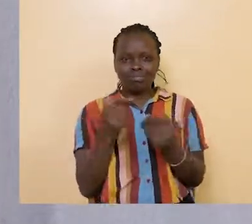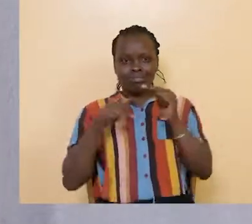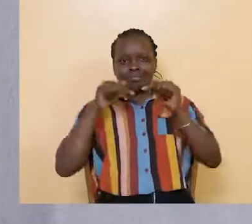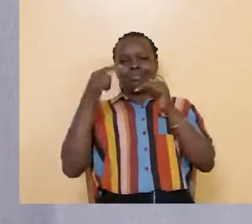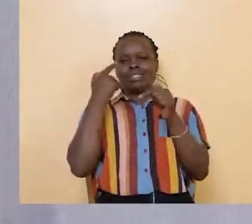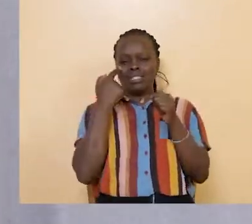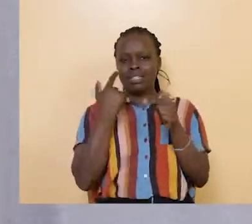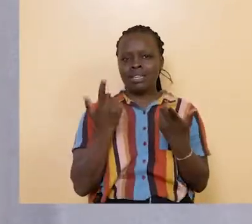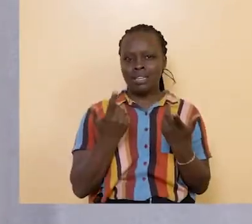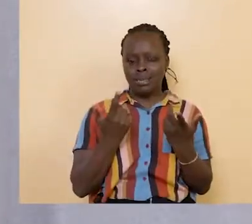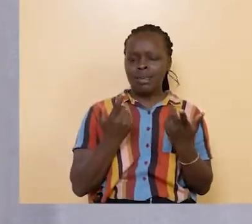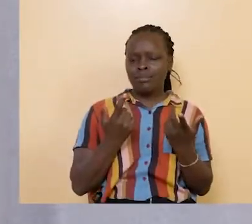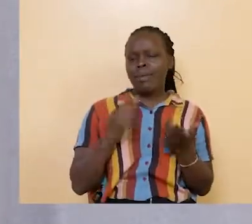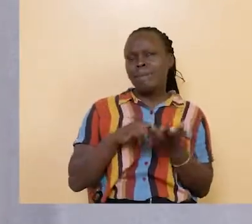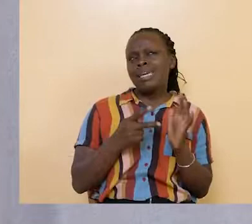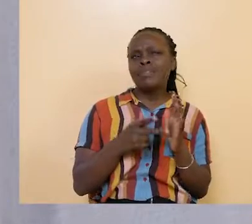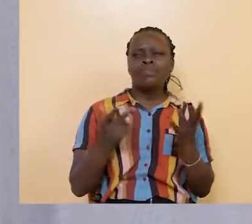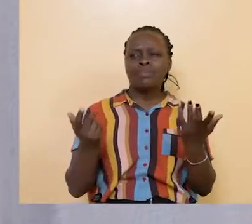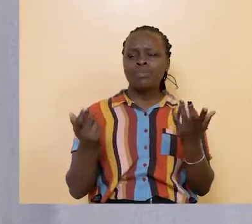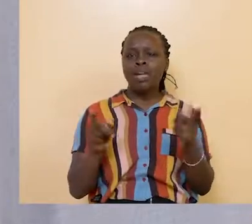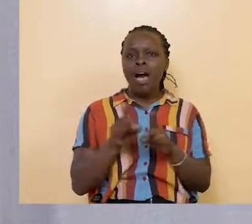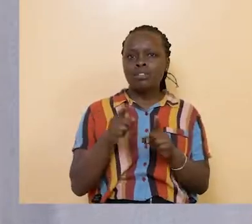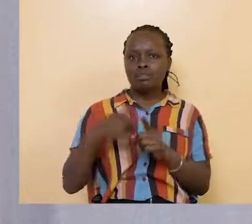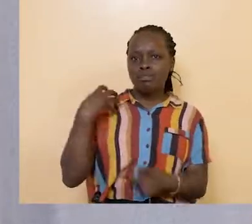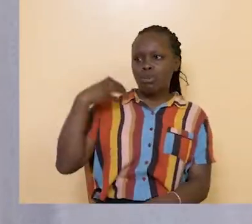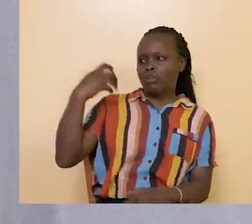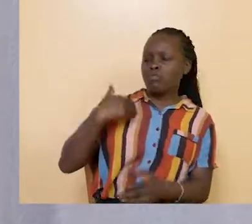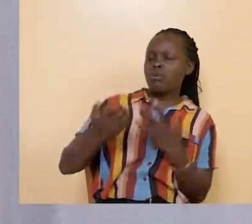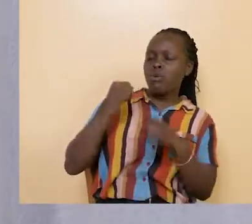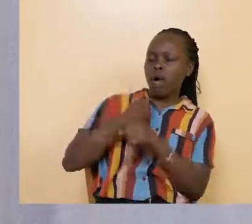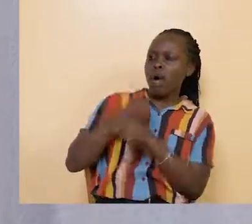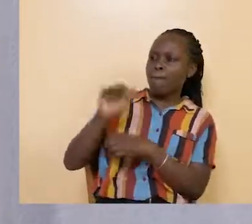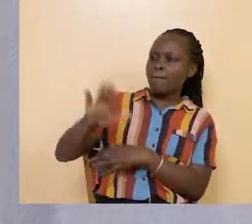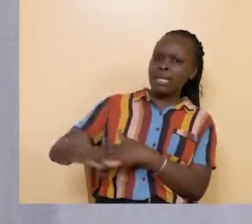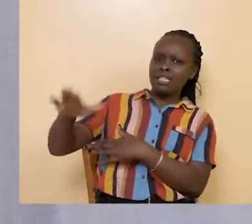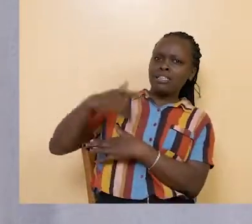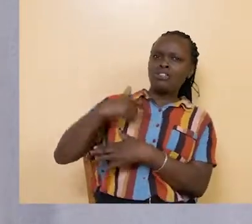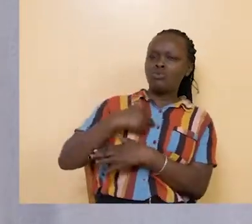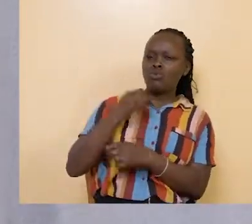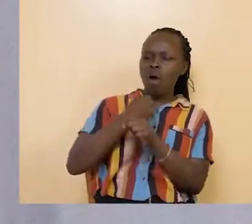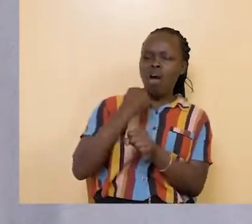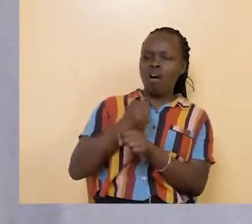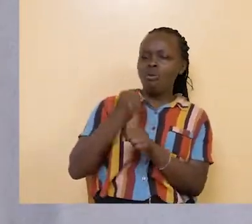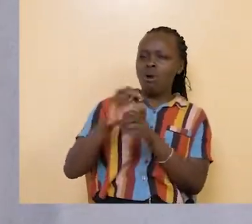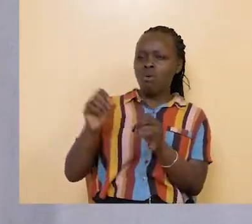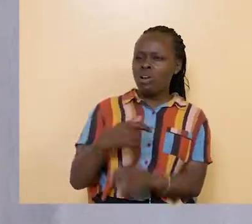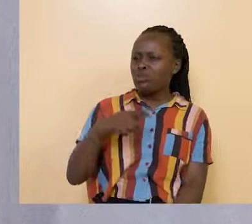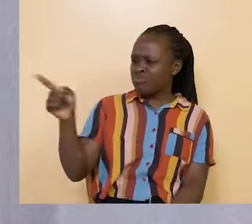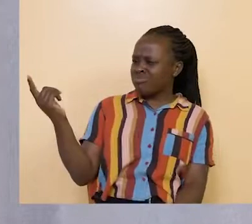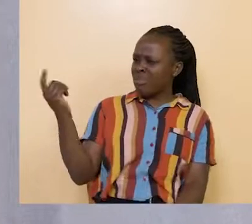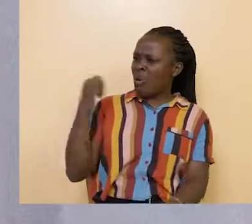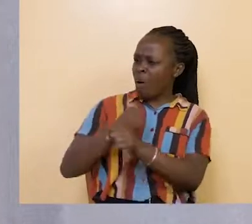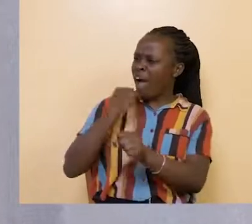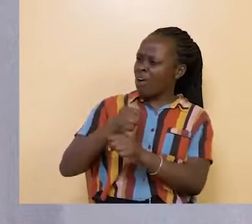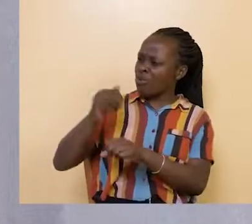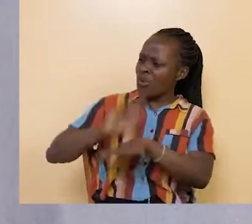that I would later regret, right? As a boss in the marketplace, as you're frustrated with your employees and wondering, can anyone